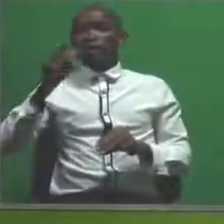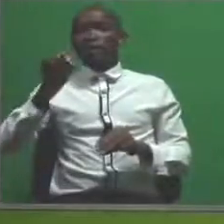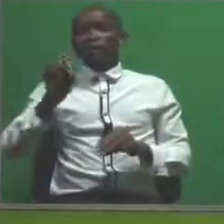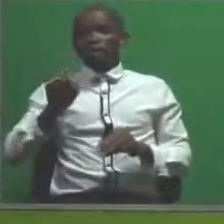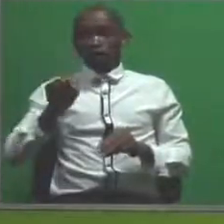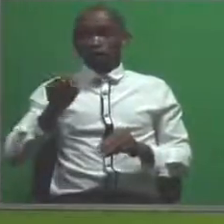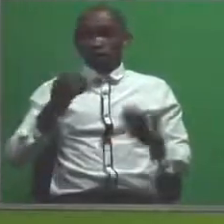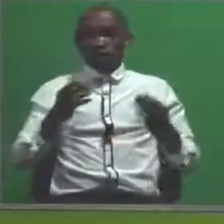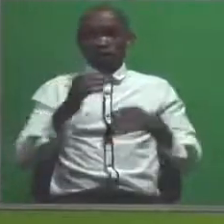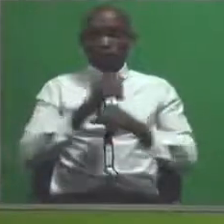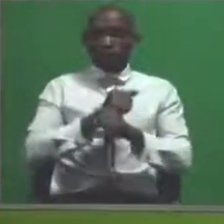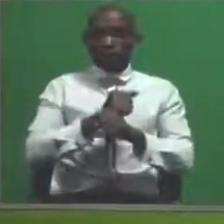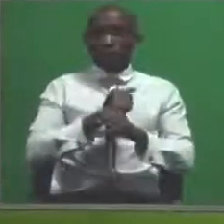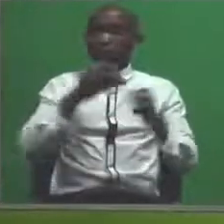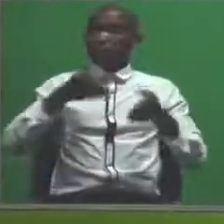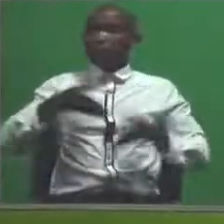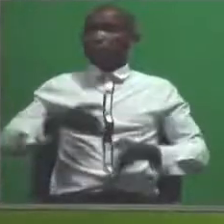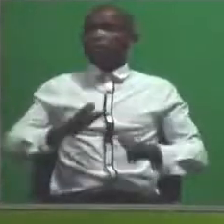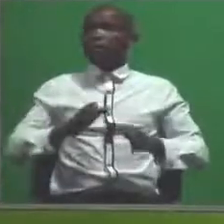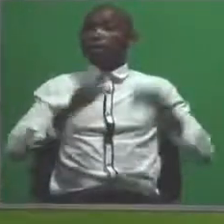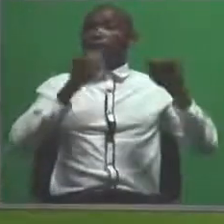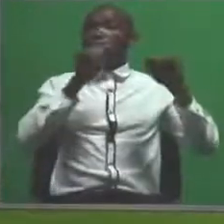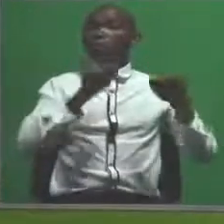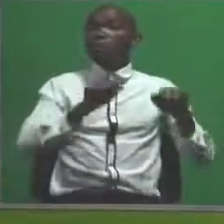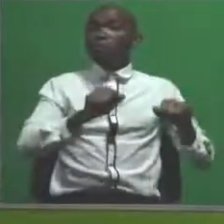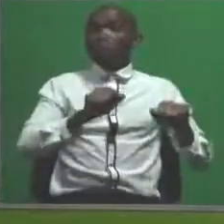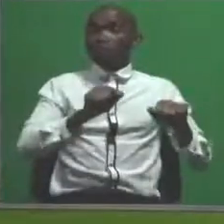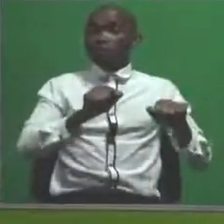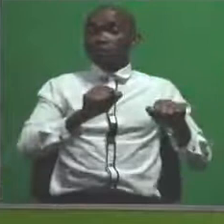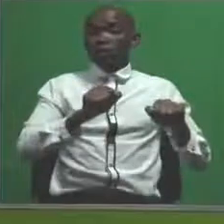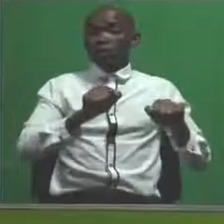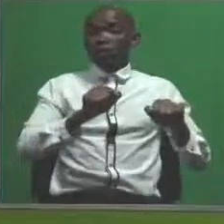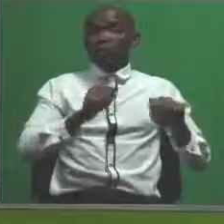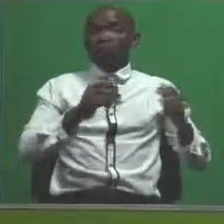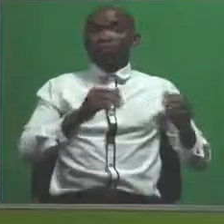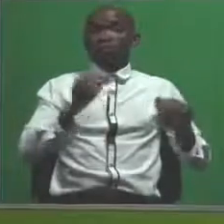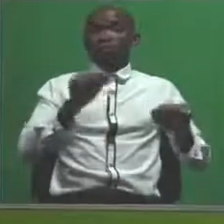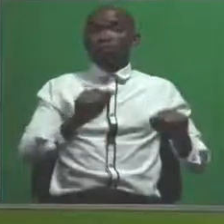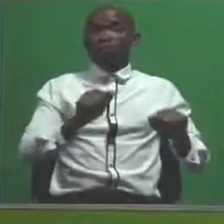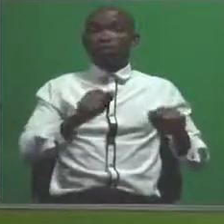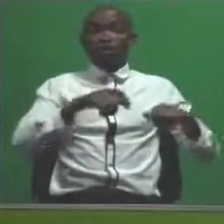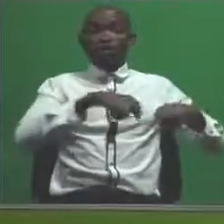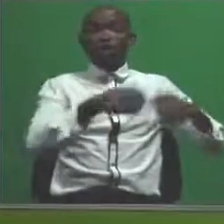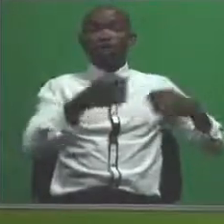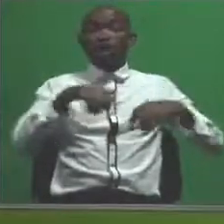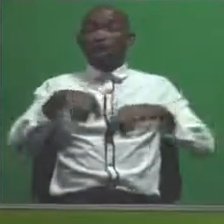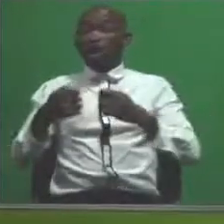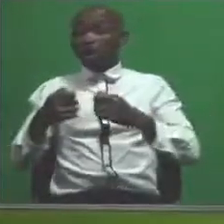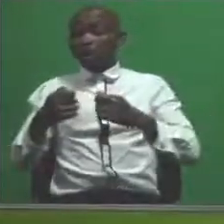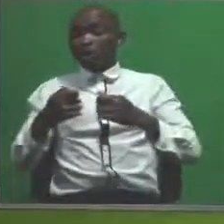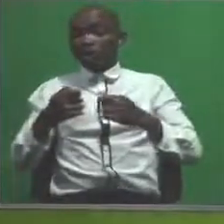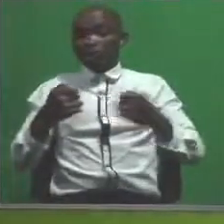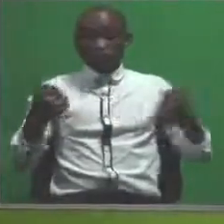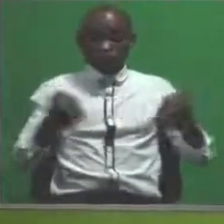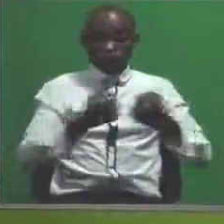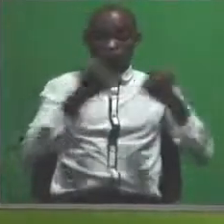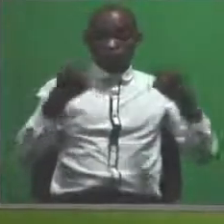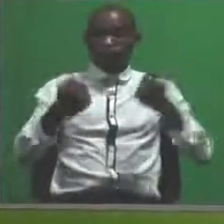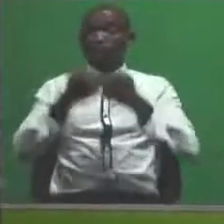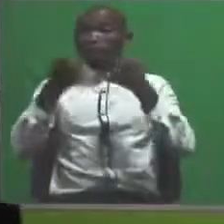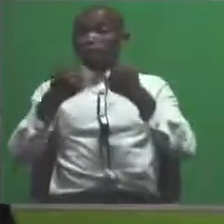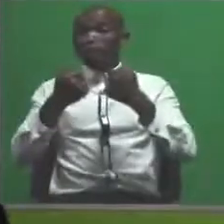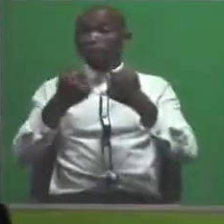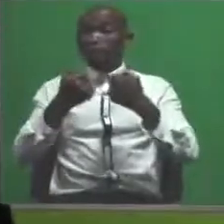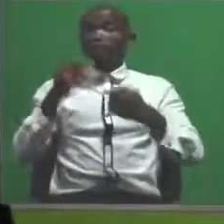product, the molecule or the particle must collide each other. So during